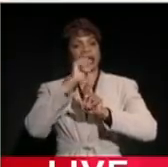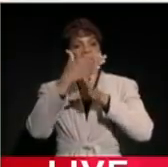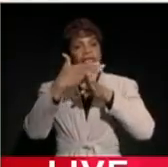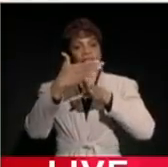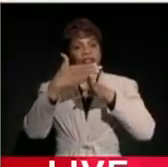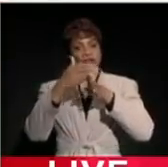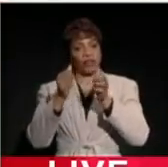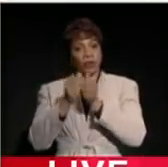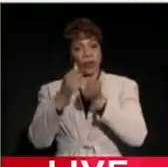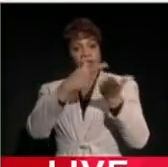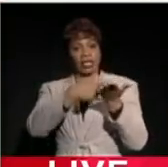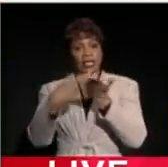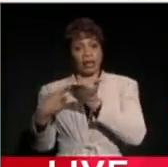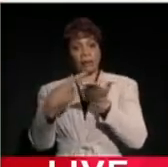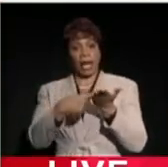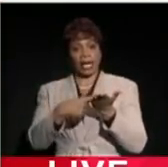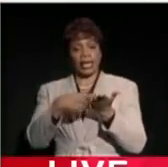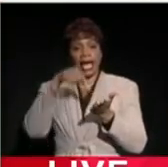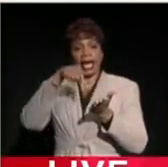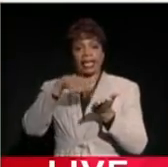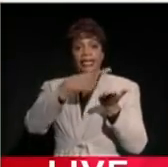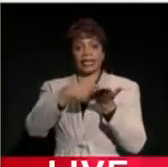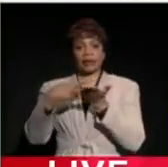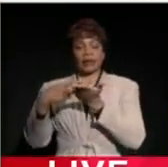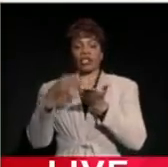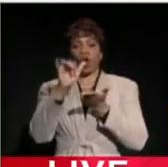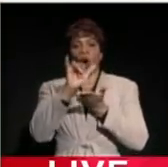debate. This debate, by the way, is streaming on